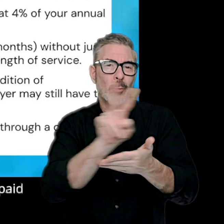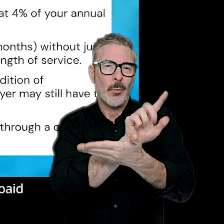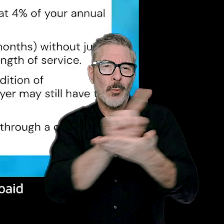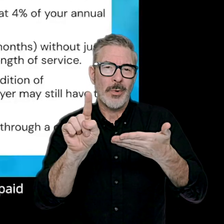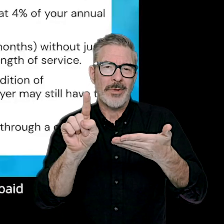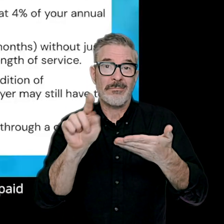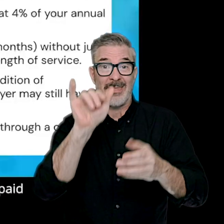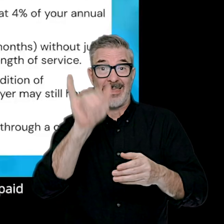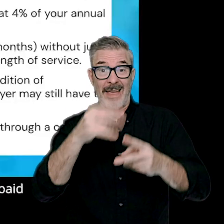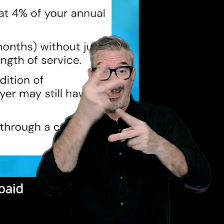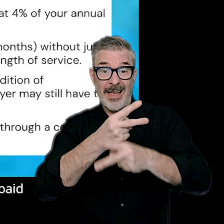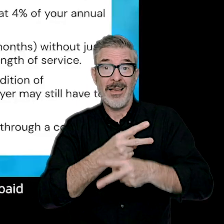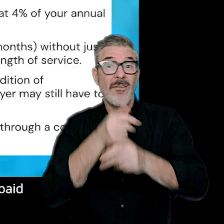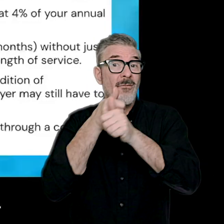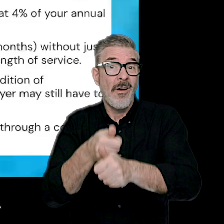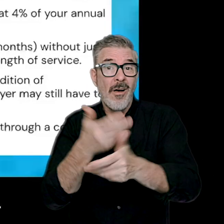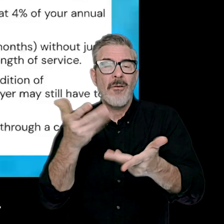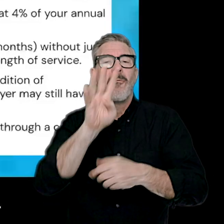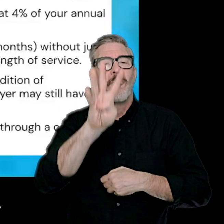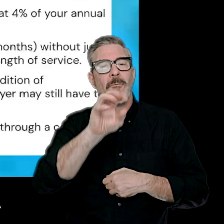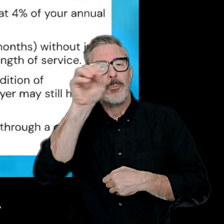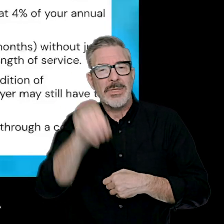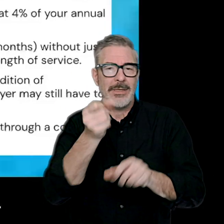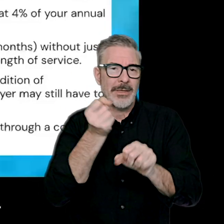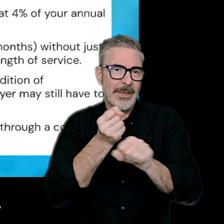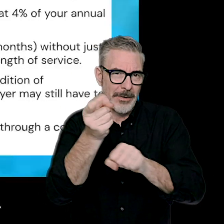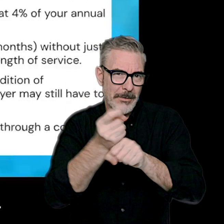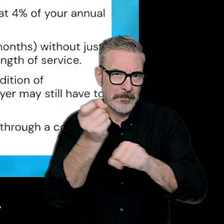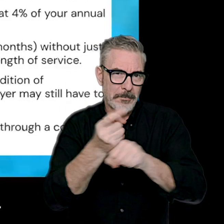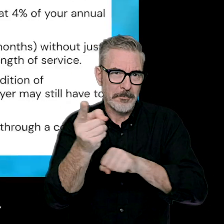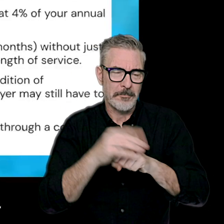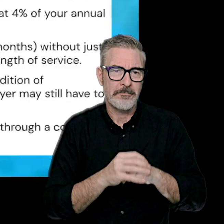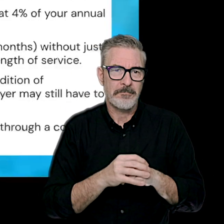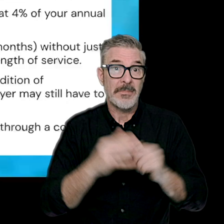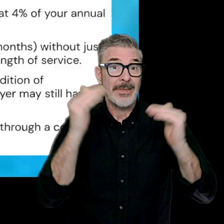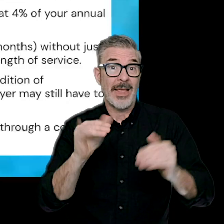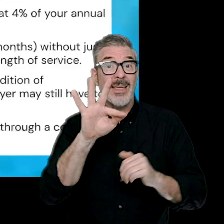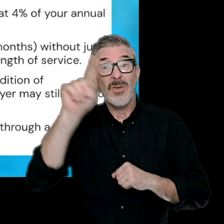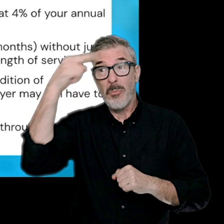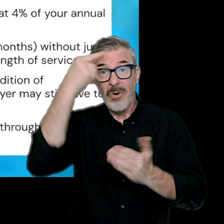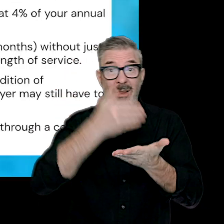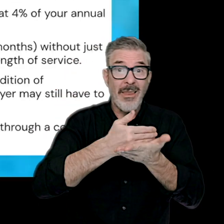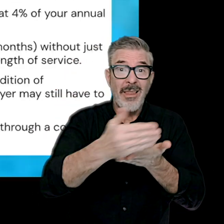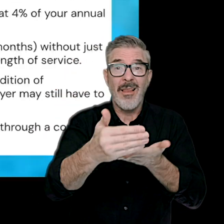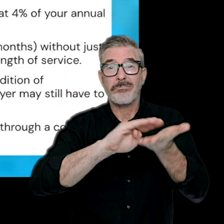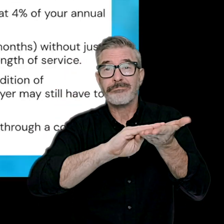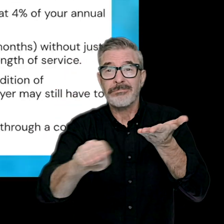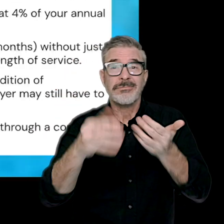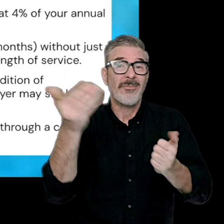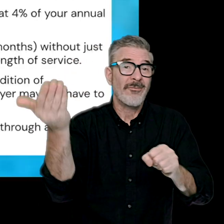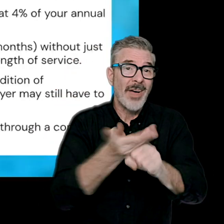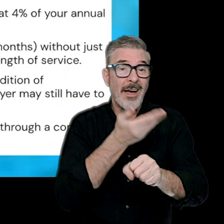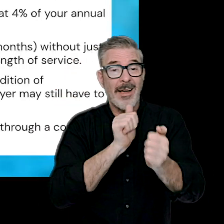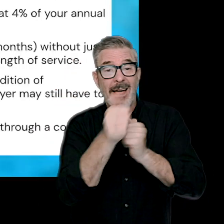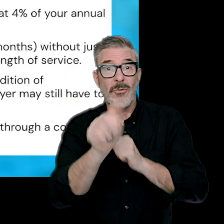You should have at least 2 weeks of paid vacation paid at 4% of your annual earnings. If your employer terminates